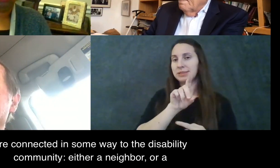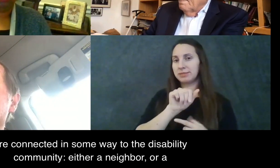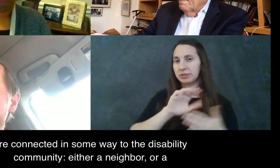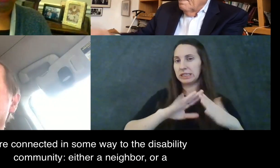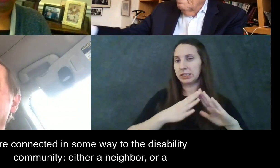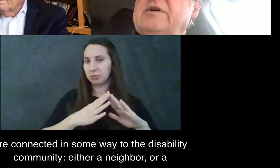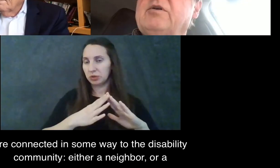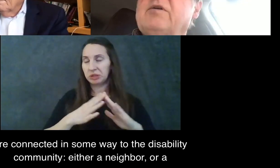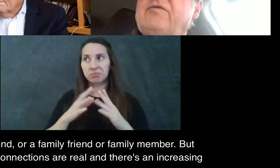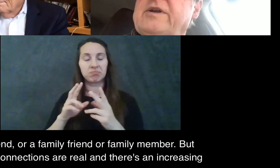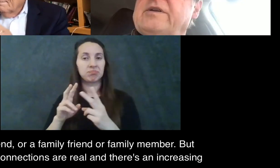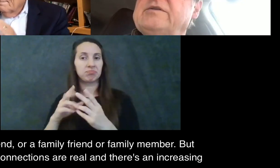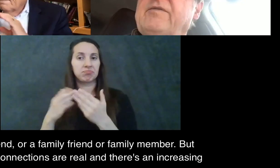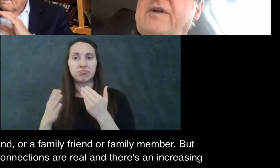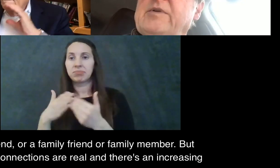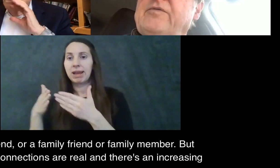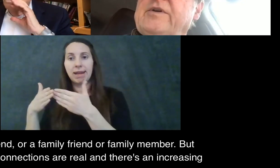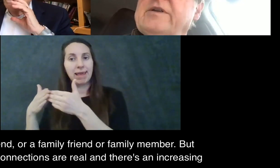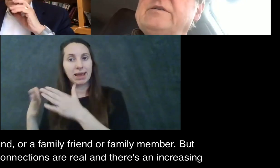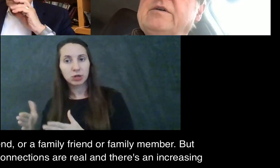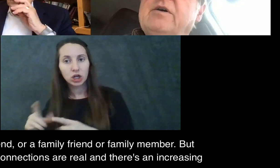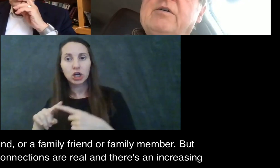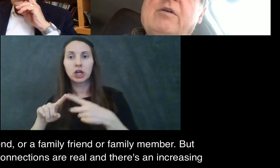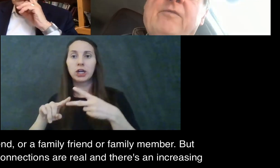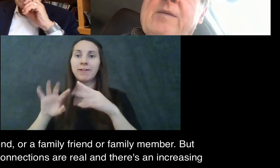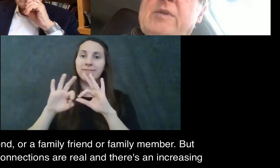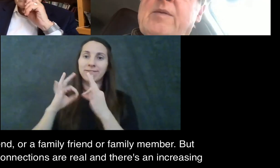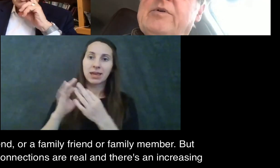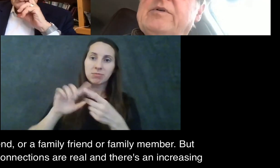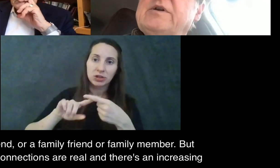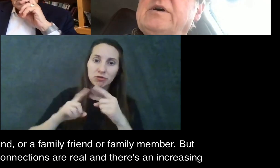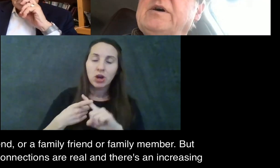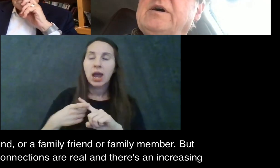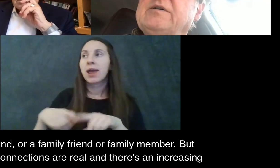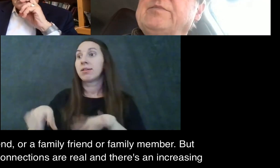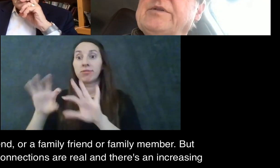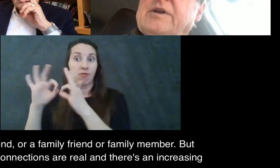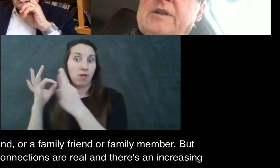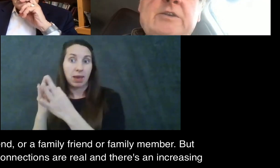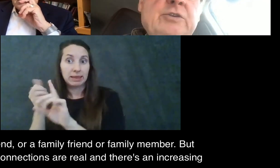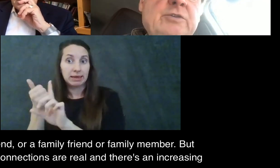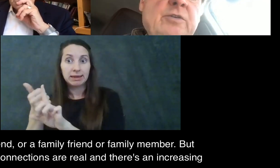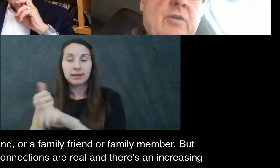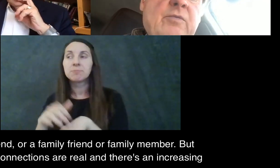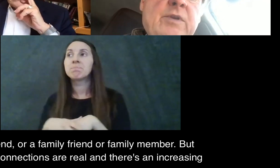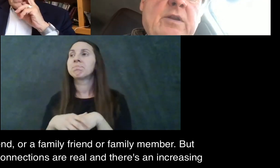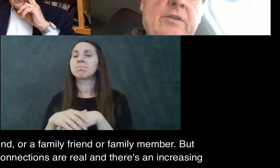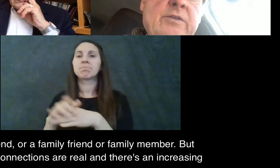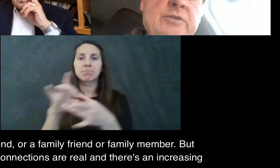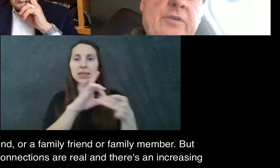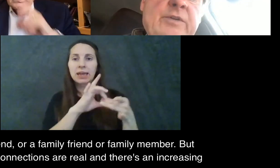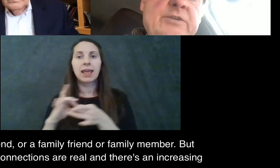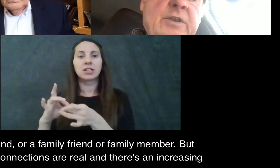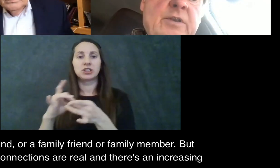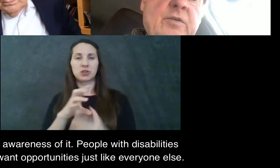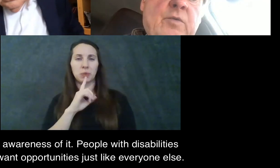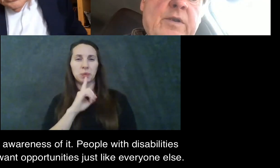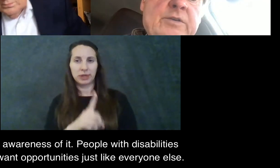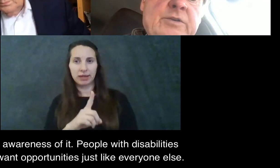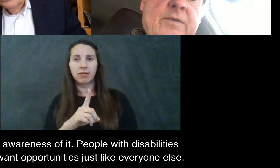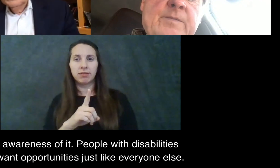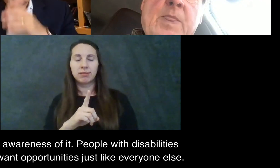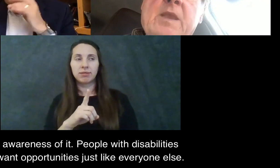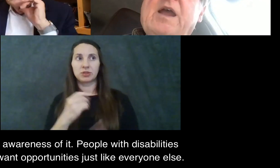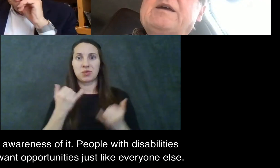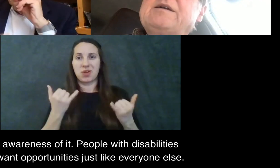either a neighbor or a friend or a family friend or family member, but the connections are real, and there's an increasing